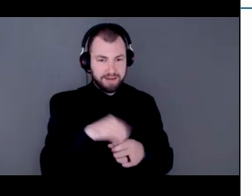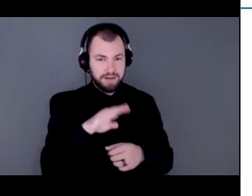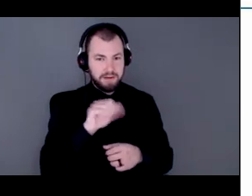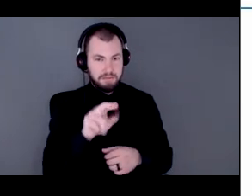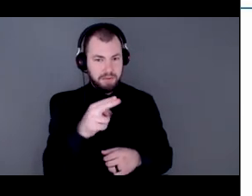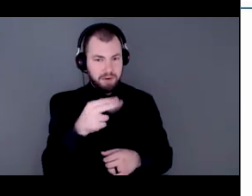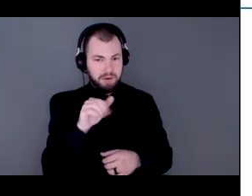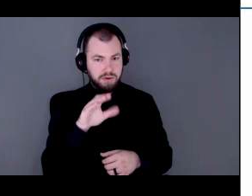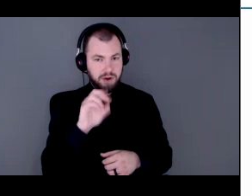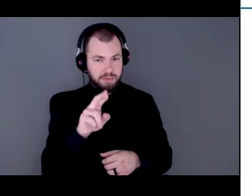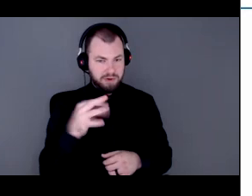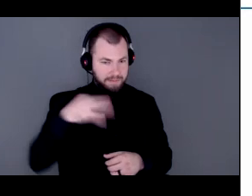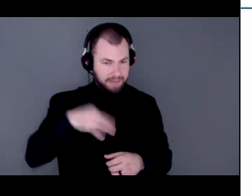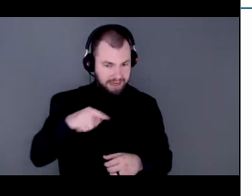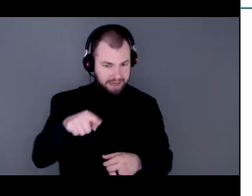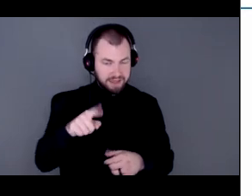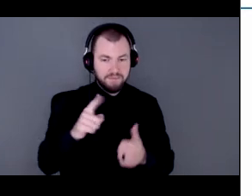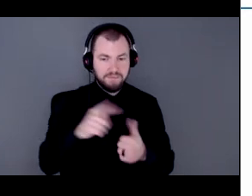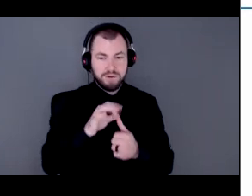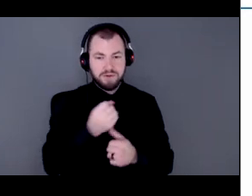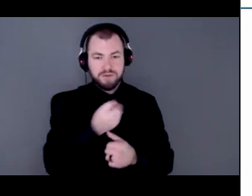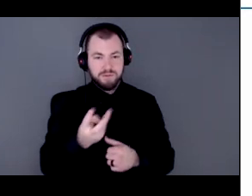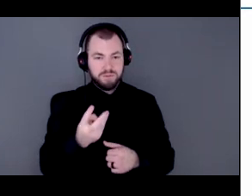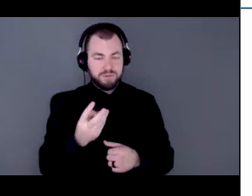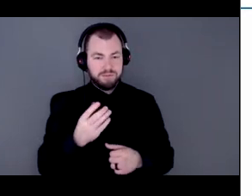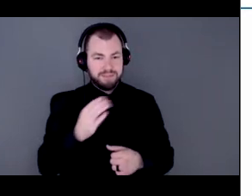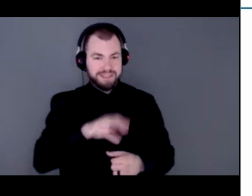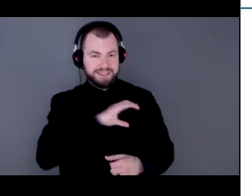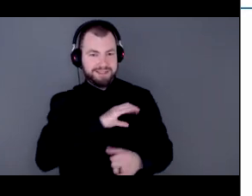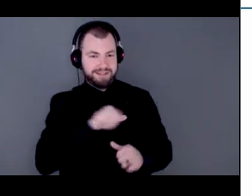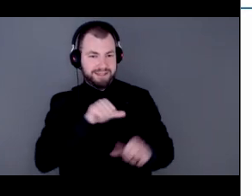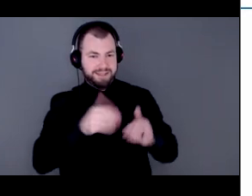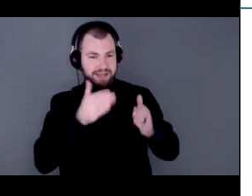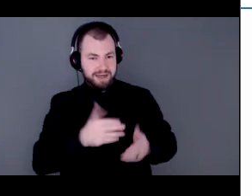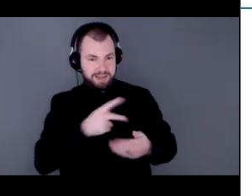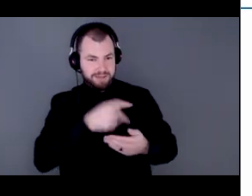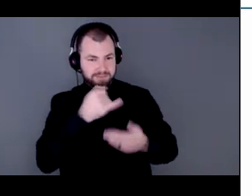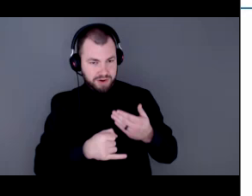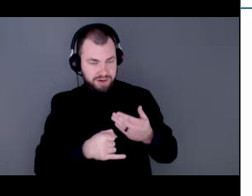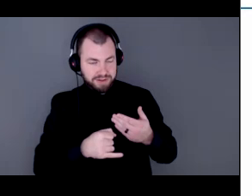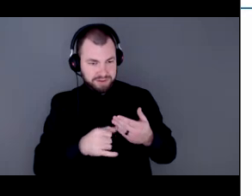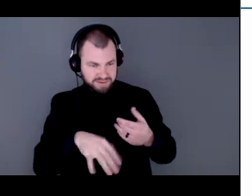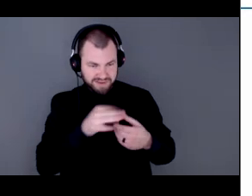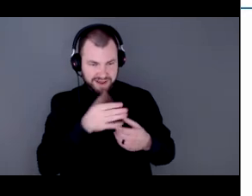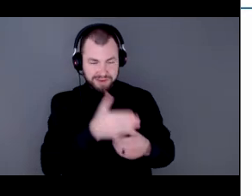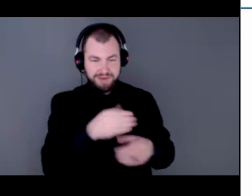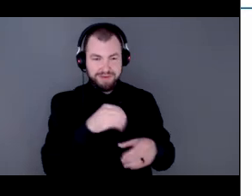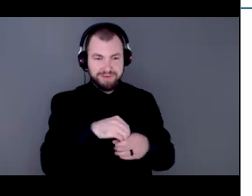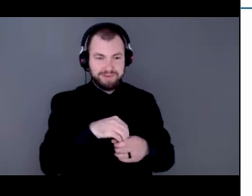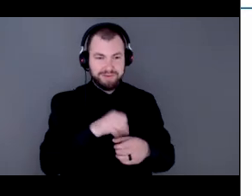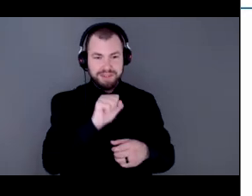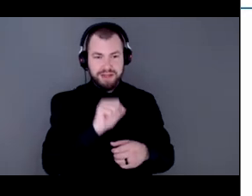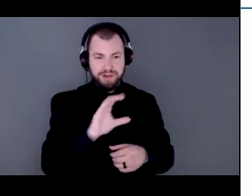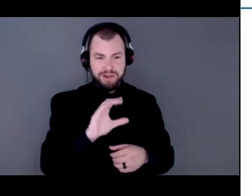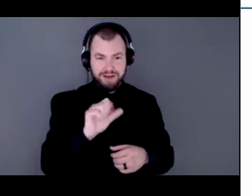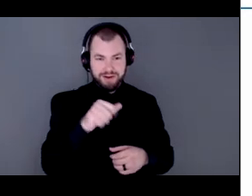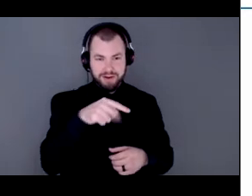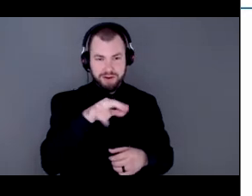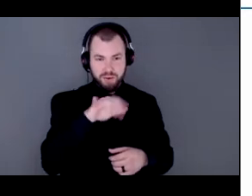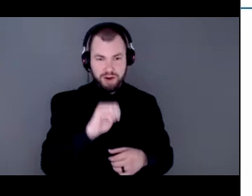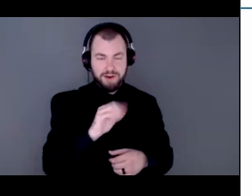of several citizen science projects that can be found in the South Carolina Aquarium Citizen Science app, available on all